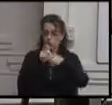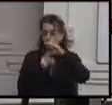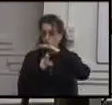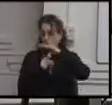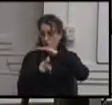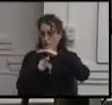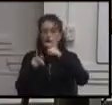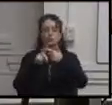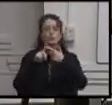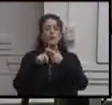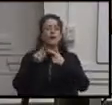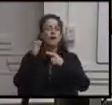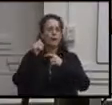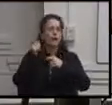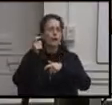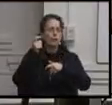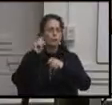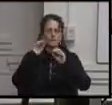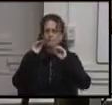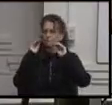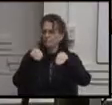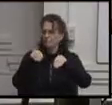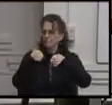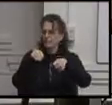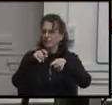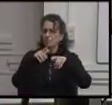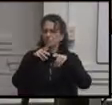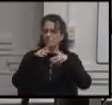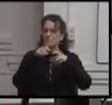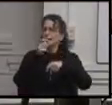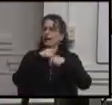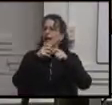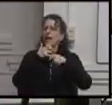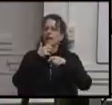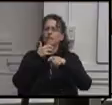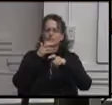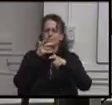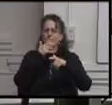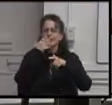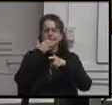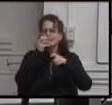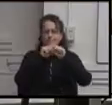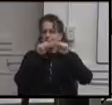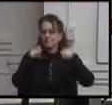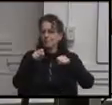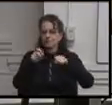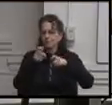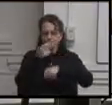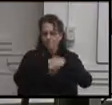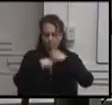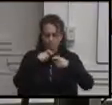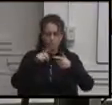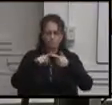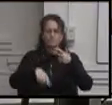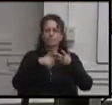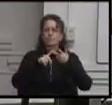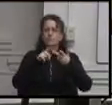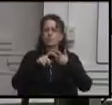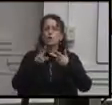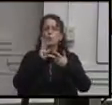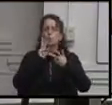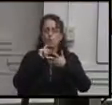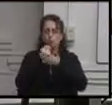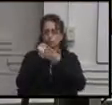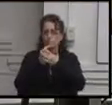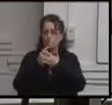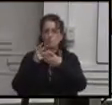installed an LED light and motion detector in the Municipal Center, and programmable thermostats in the water treatment plant with an estimated annual